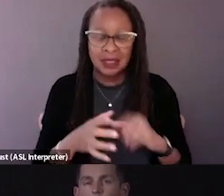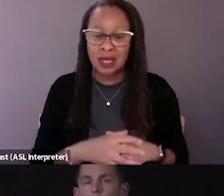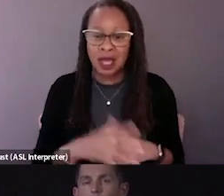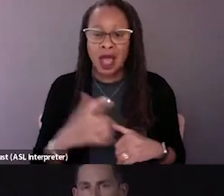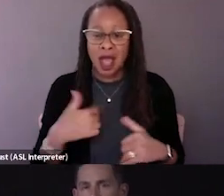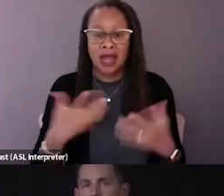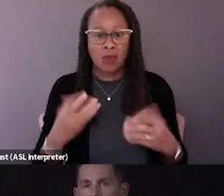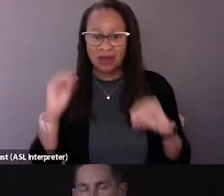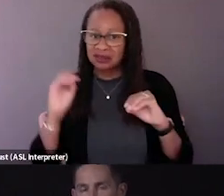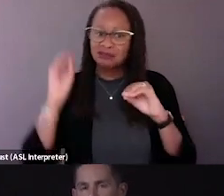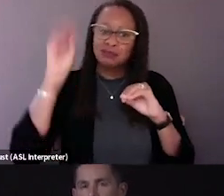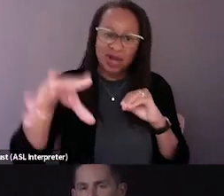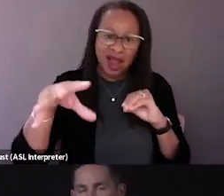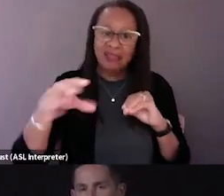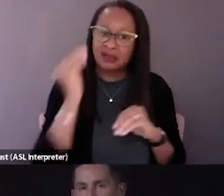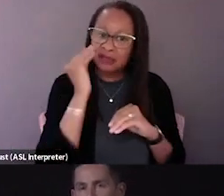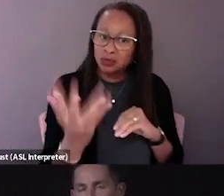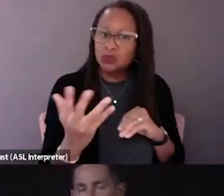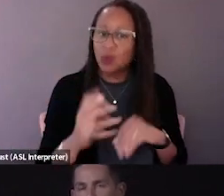just wanted to put that out. Mm-hmm.